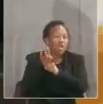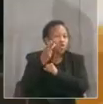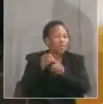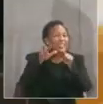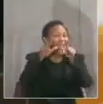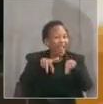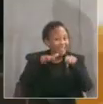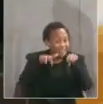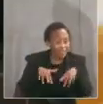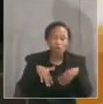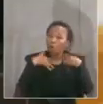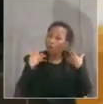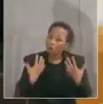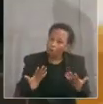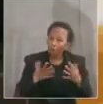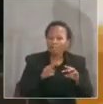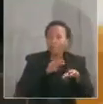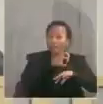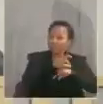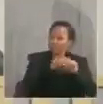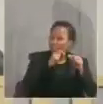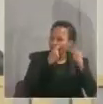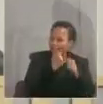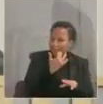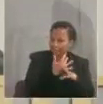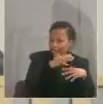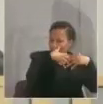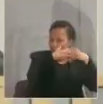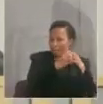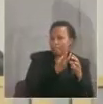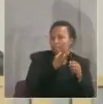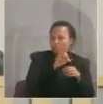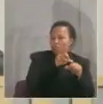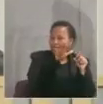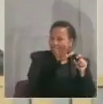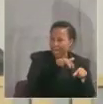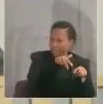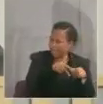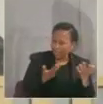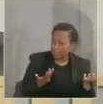the provincial task team that participated in the Moirani